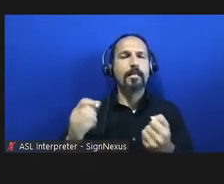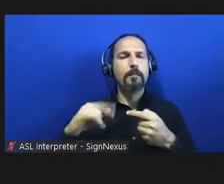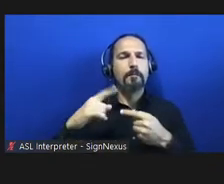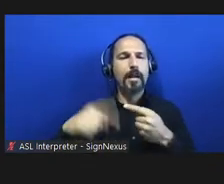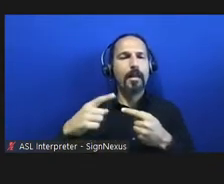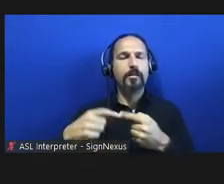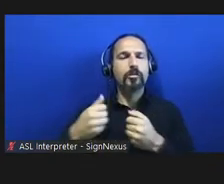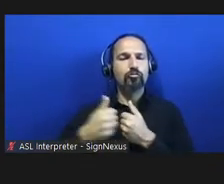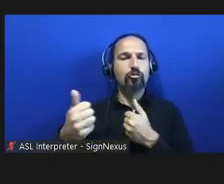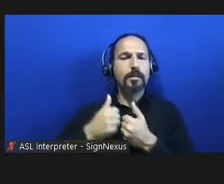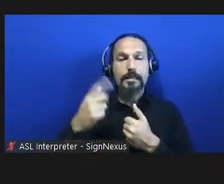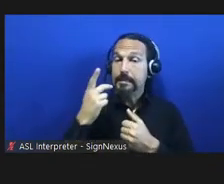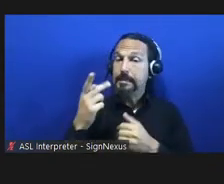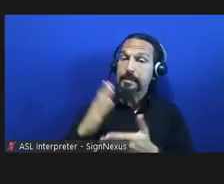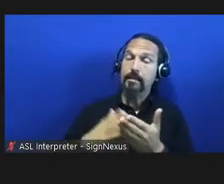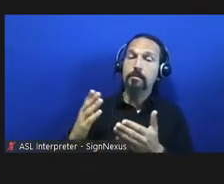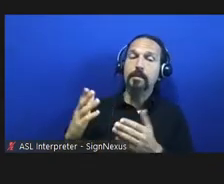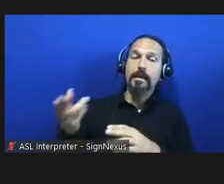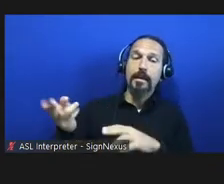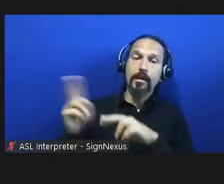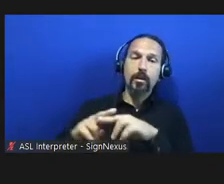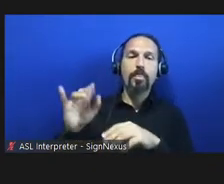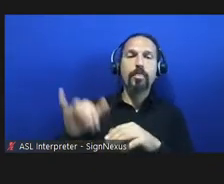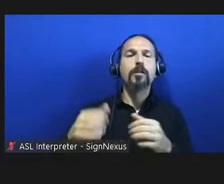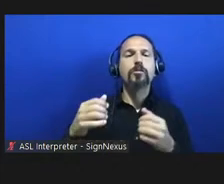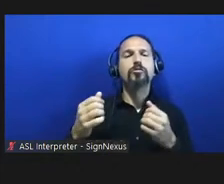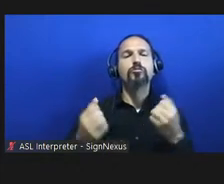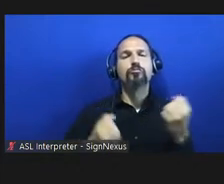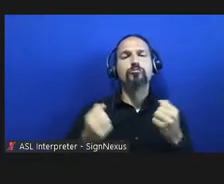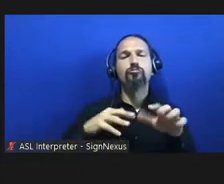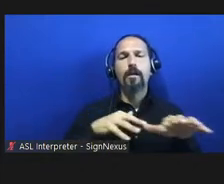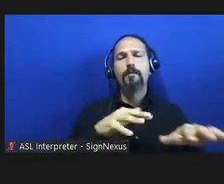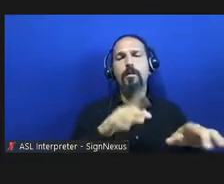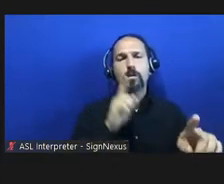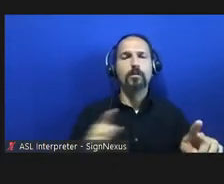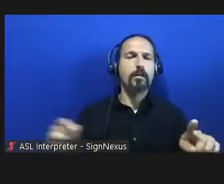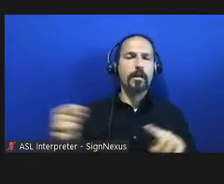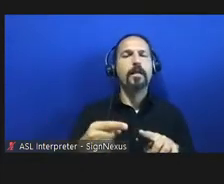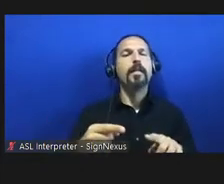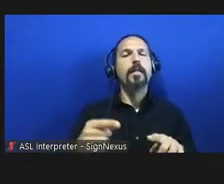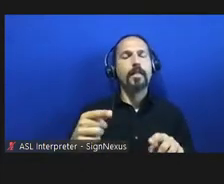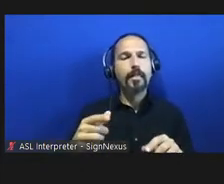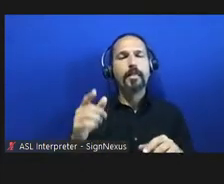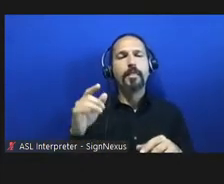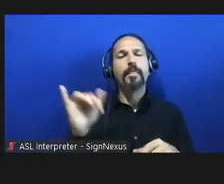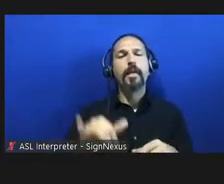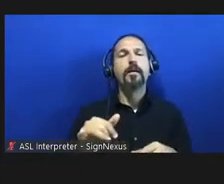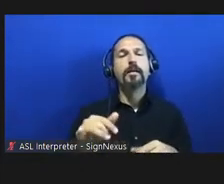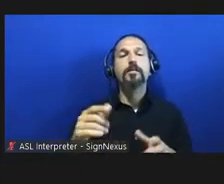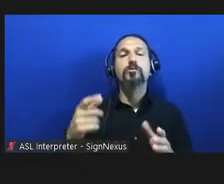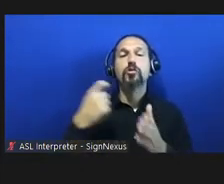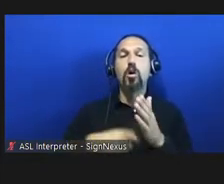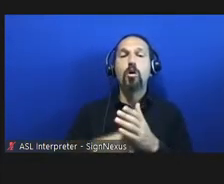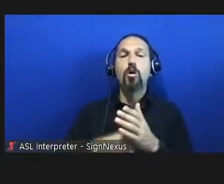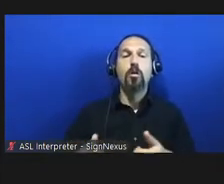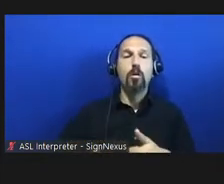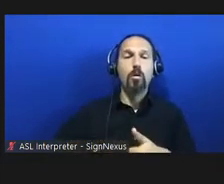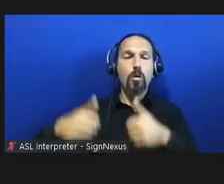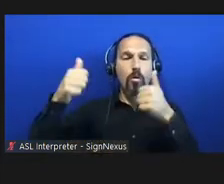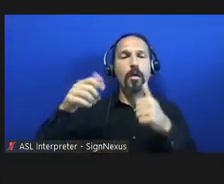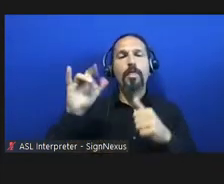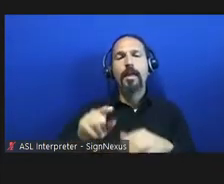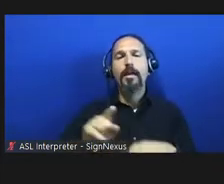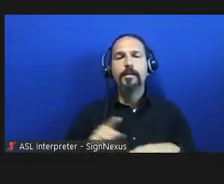others would see some increases as traffic diverts to avoid the toll as noted earlier as the toll goes up these diversions